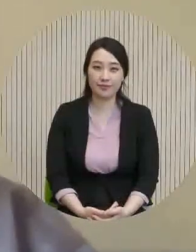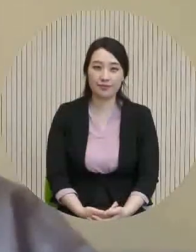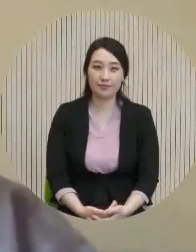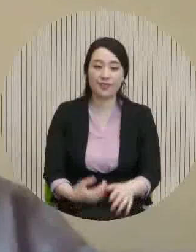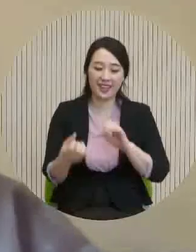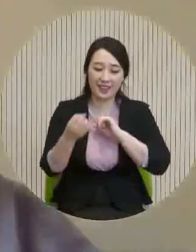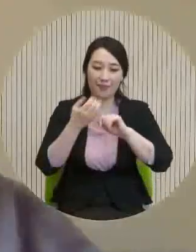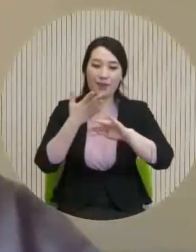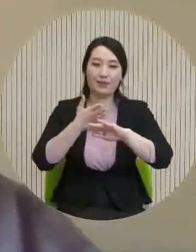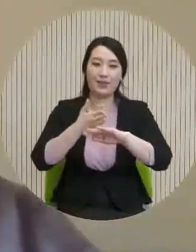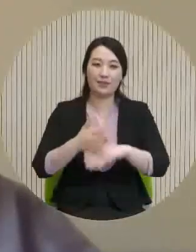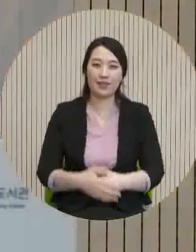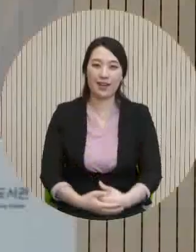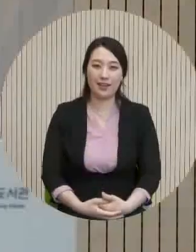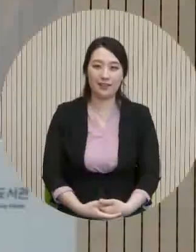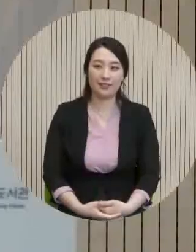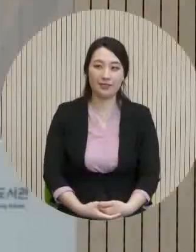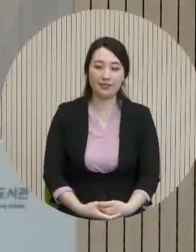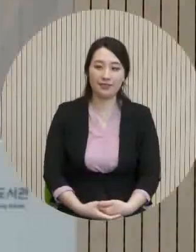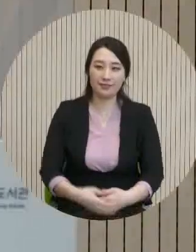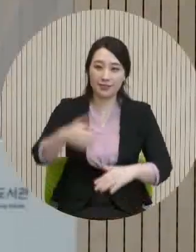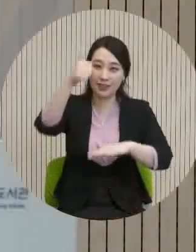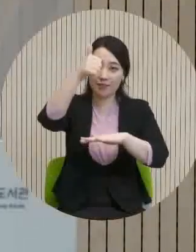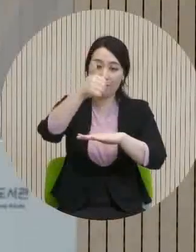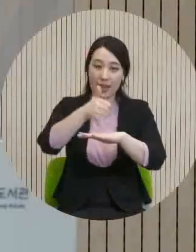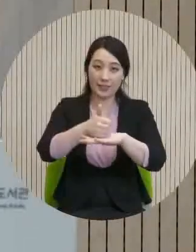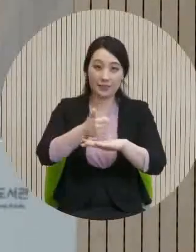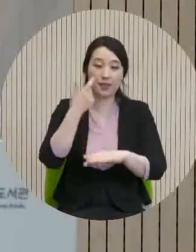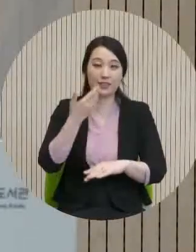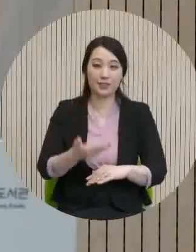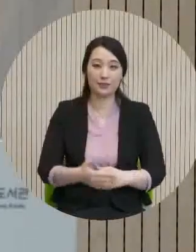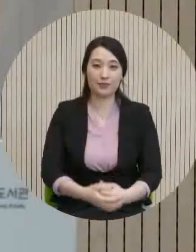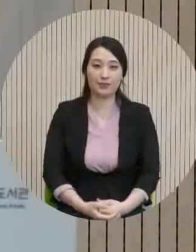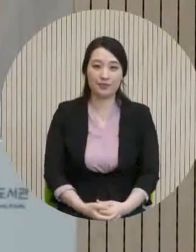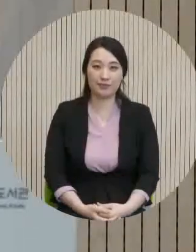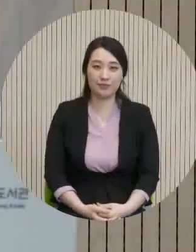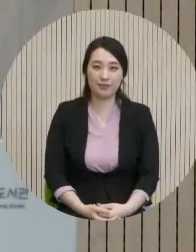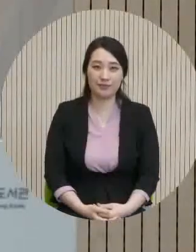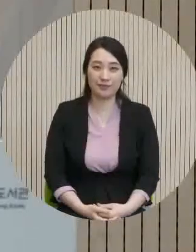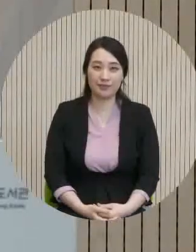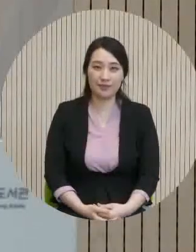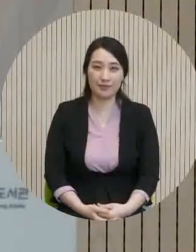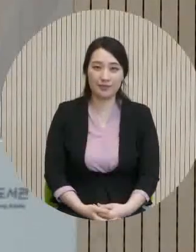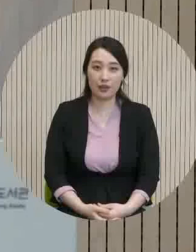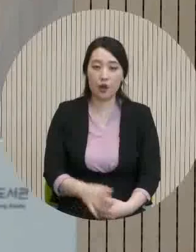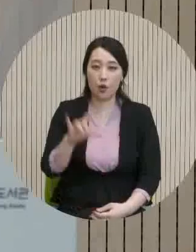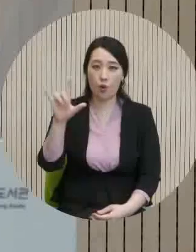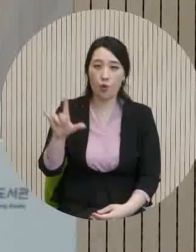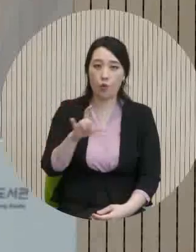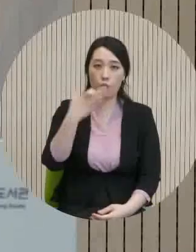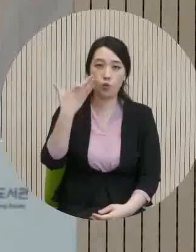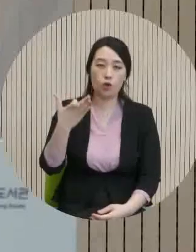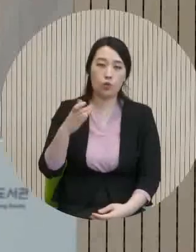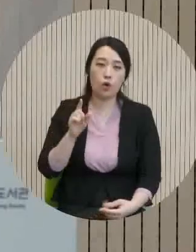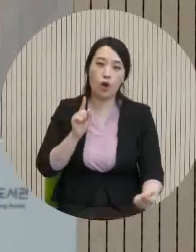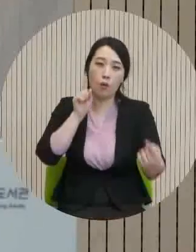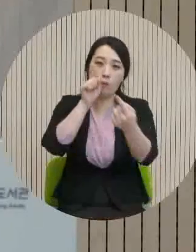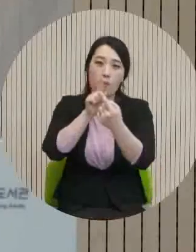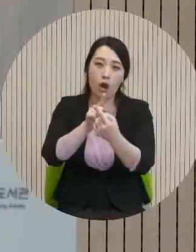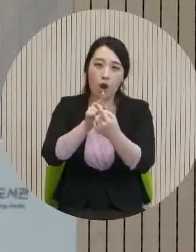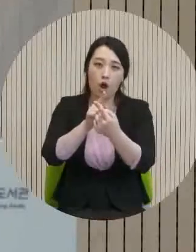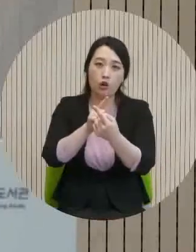Thank you for your answer. I have a very last question, I think. Amid the